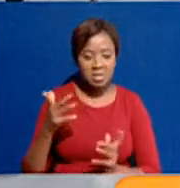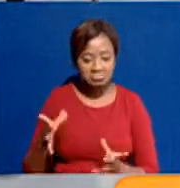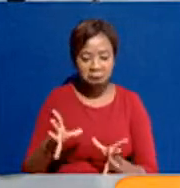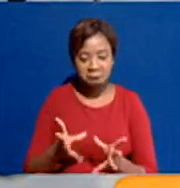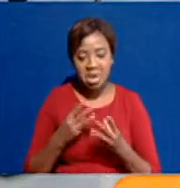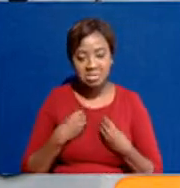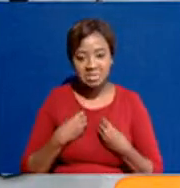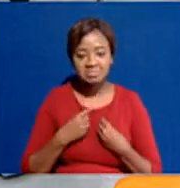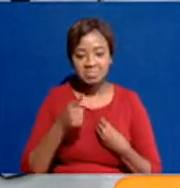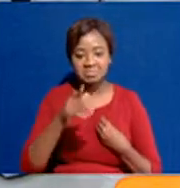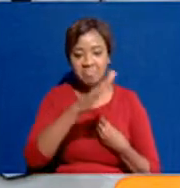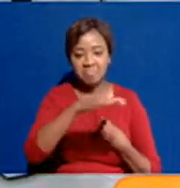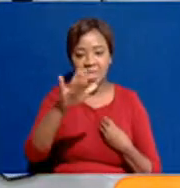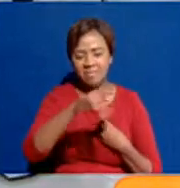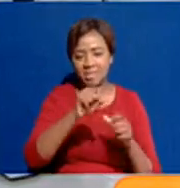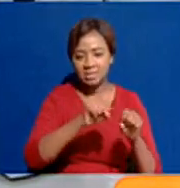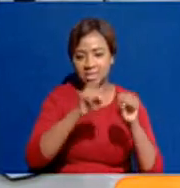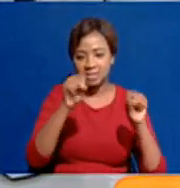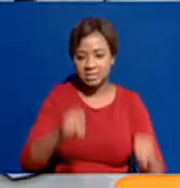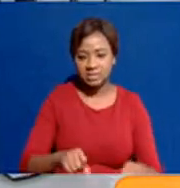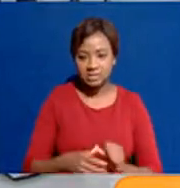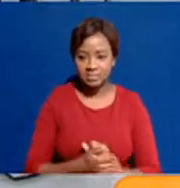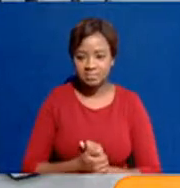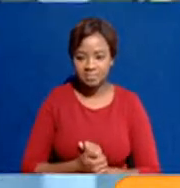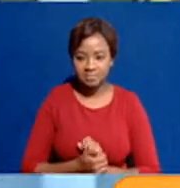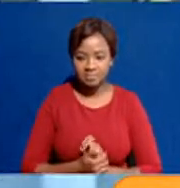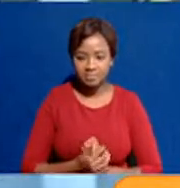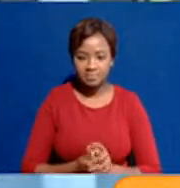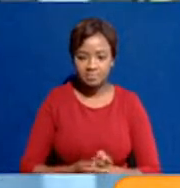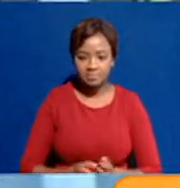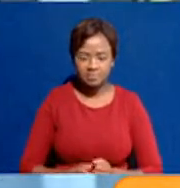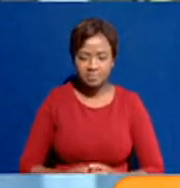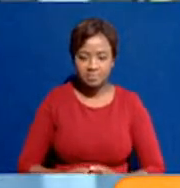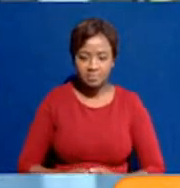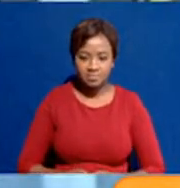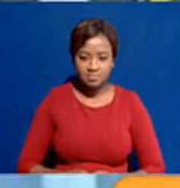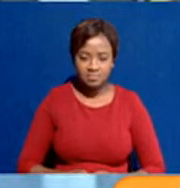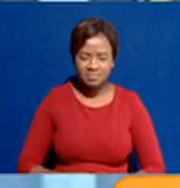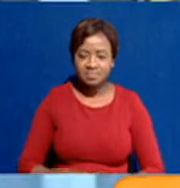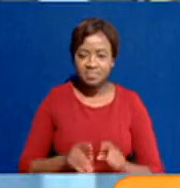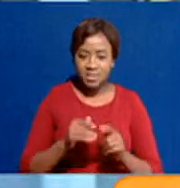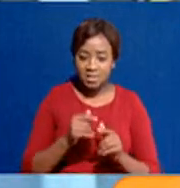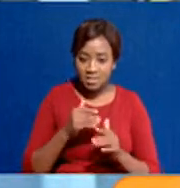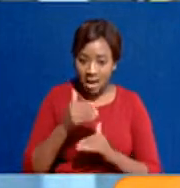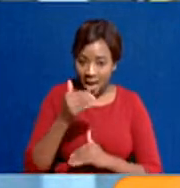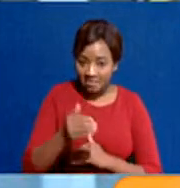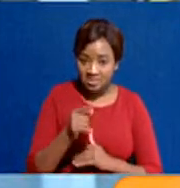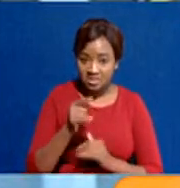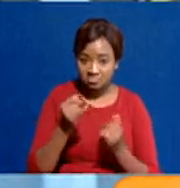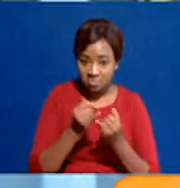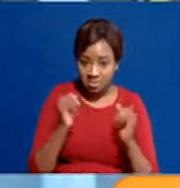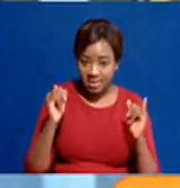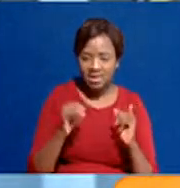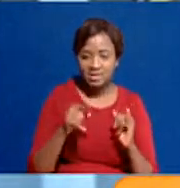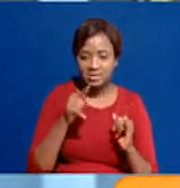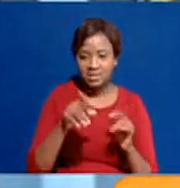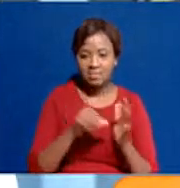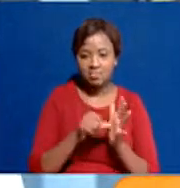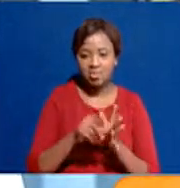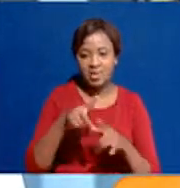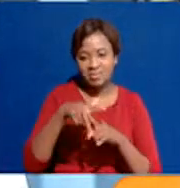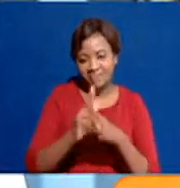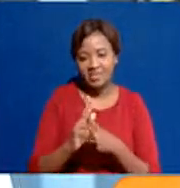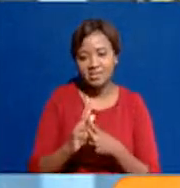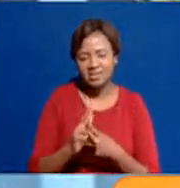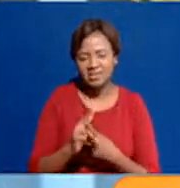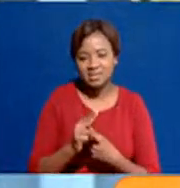parliamentary system with the strong regions, and then we will fix this after independence. And indeed, sounds familiar.